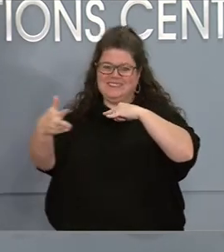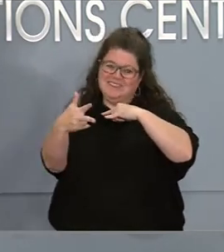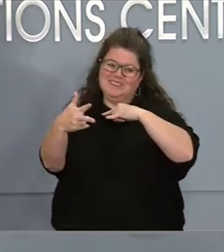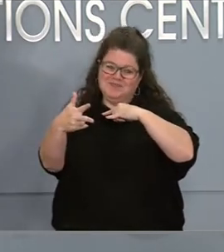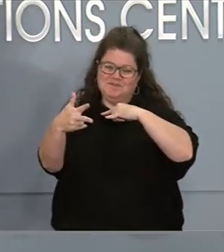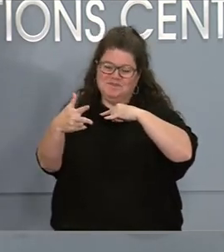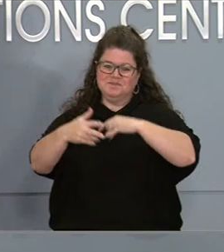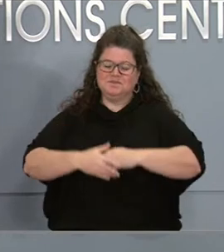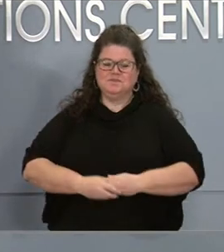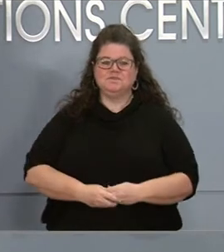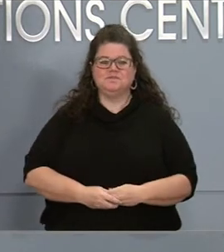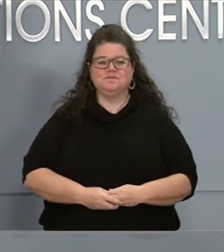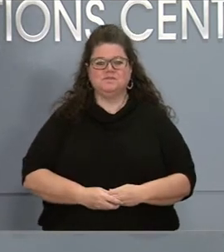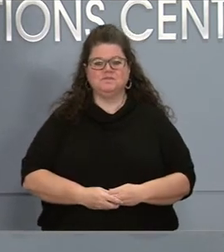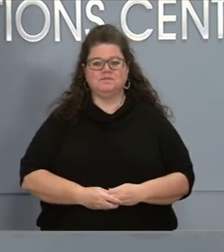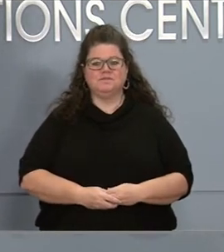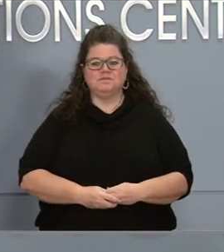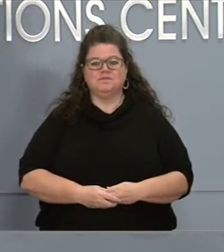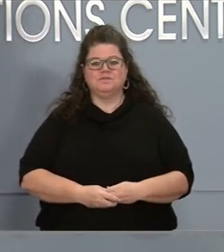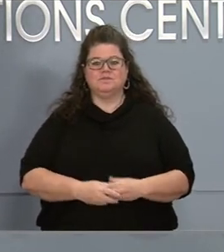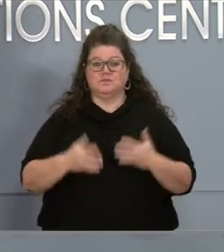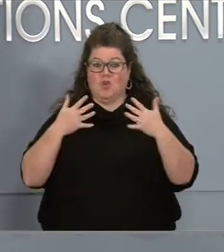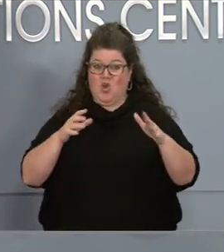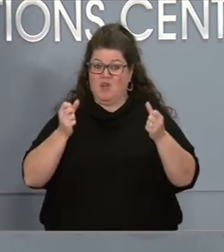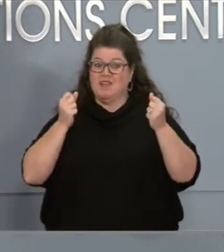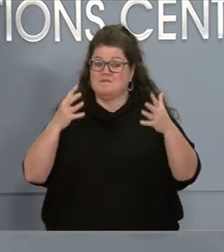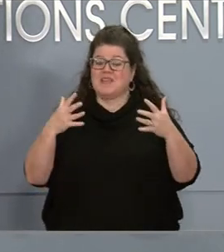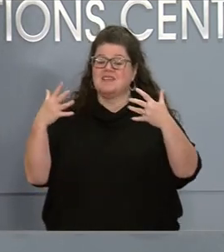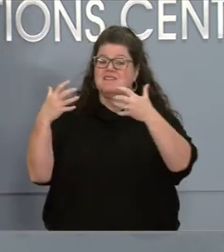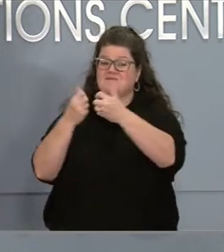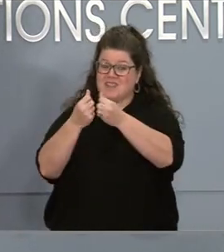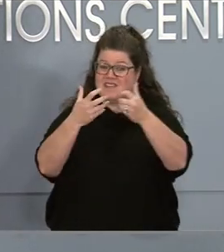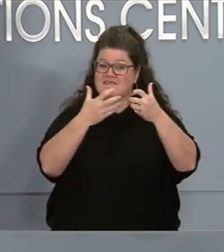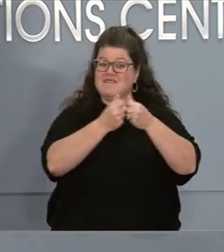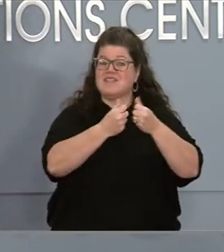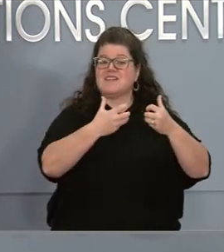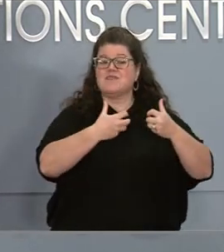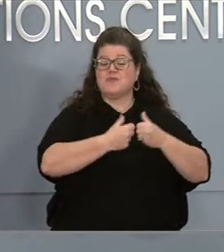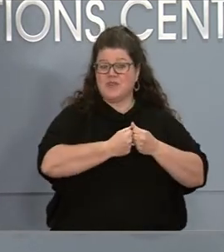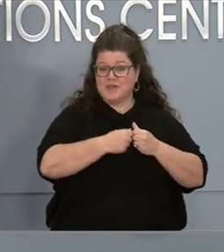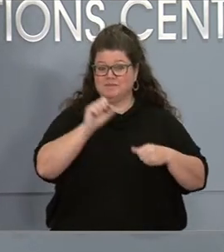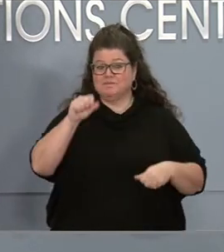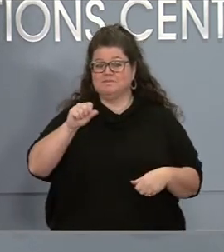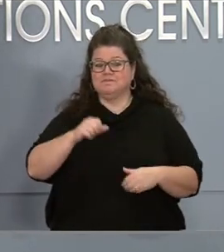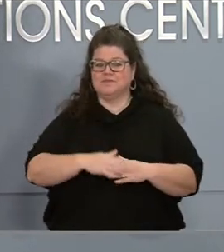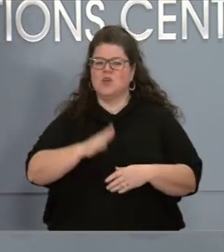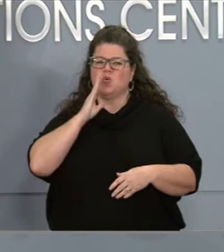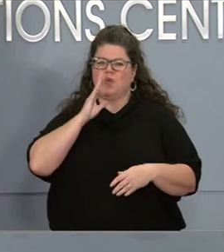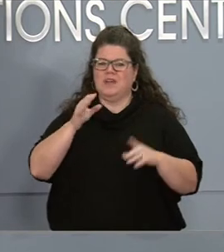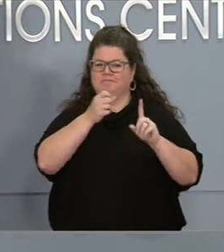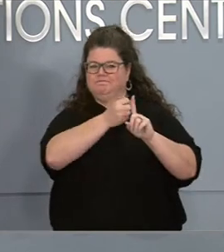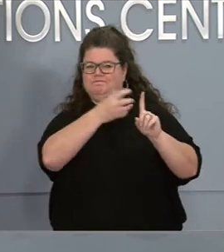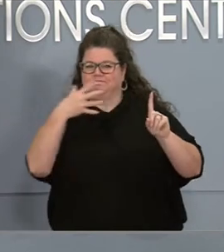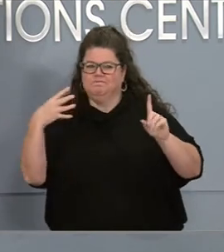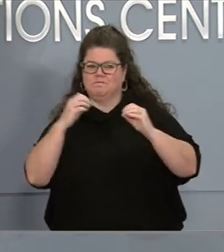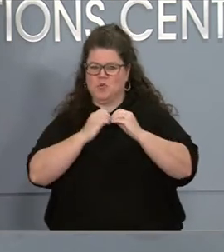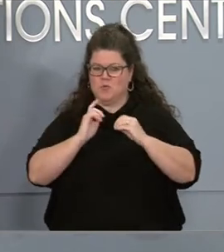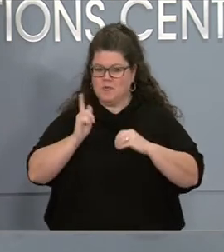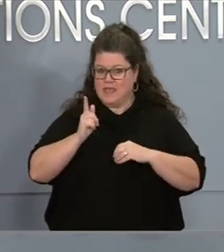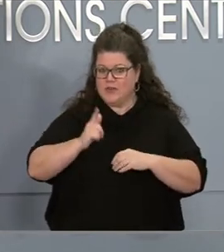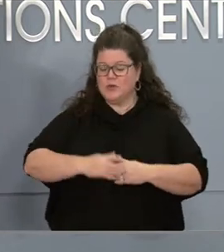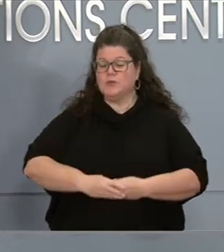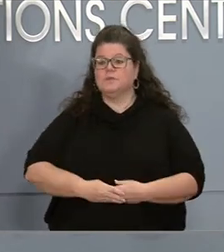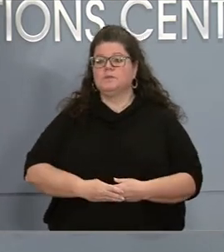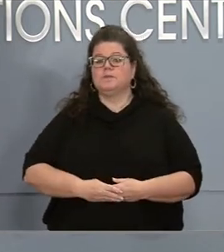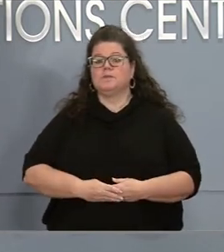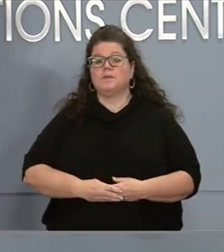detour. There have already been a number of wrecks on our roads, and we'll have some specifics about that in a minute. For